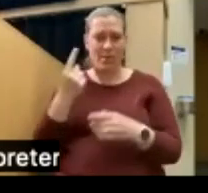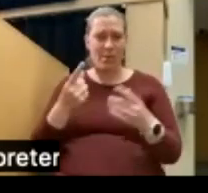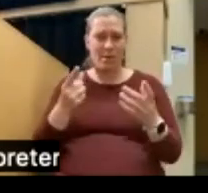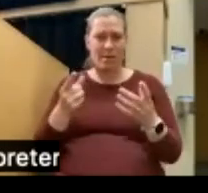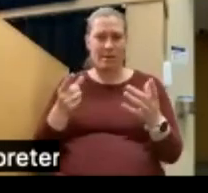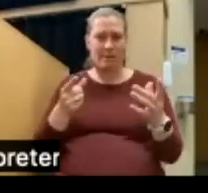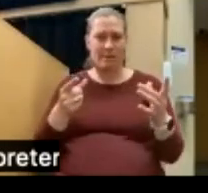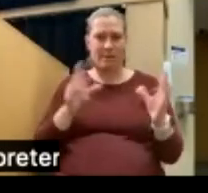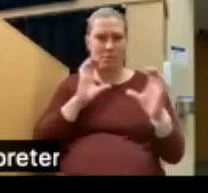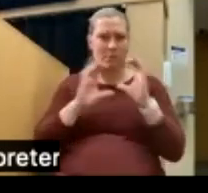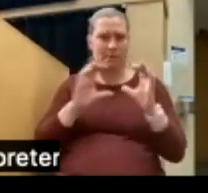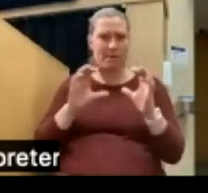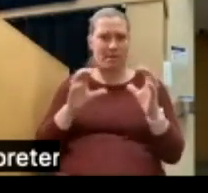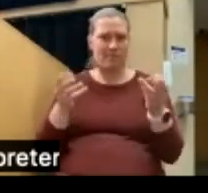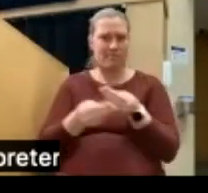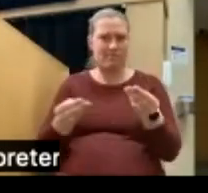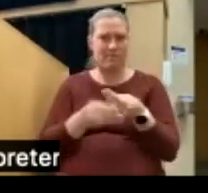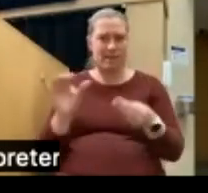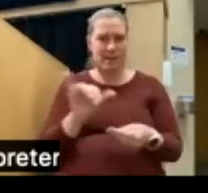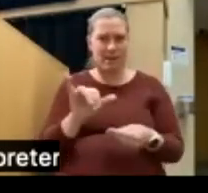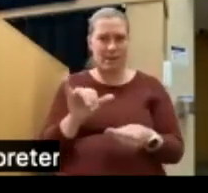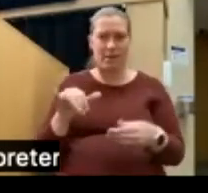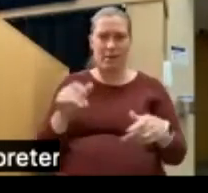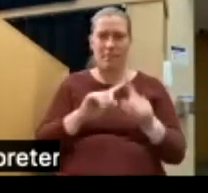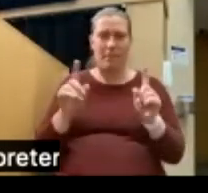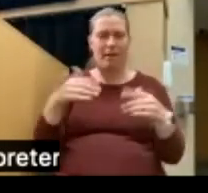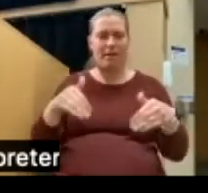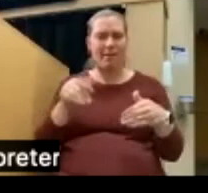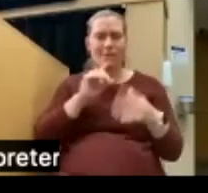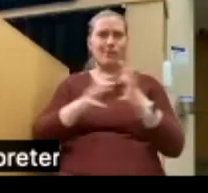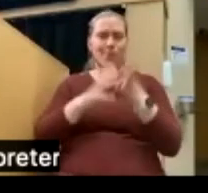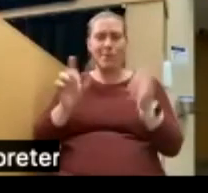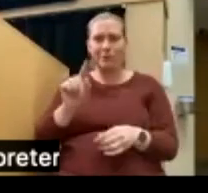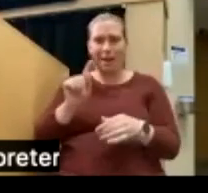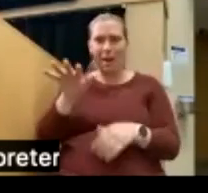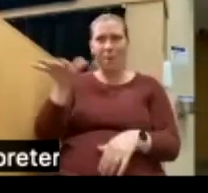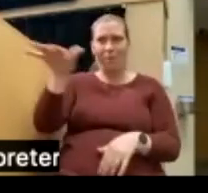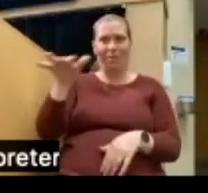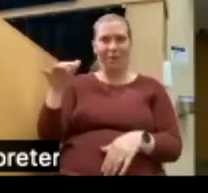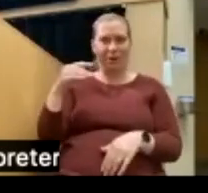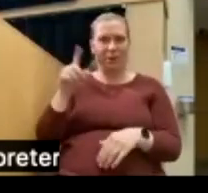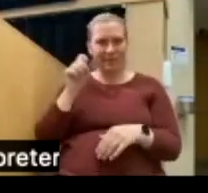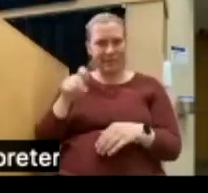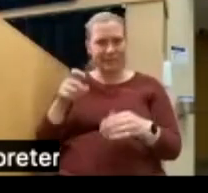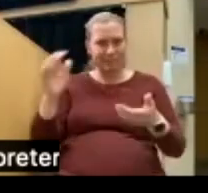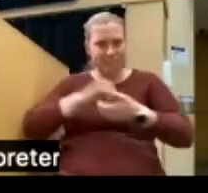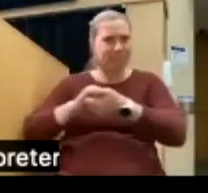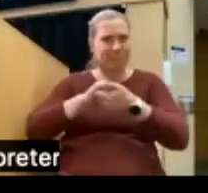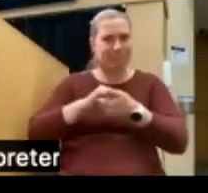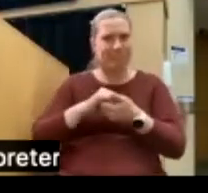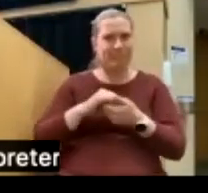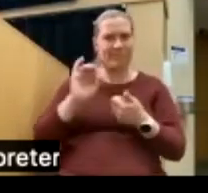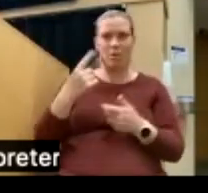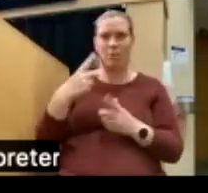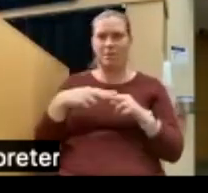more holistic thing, there's so much data out there, and it's like study after study just replicates the same finding, which basically comes back to that one slide